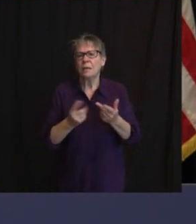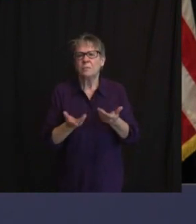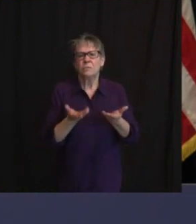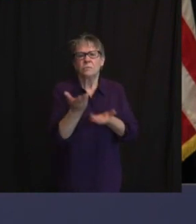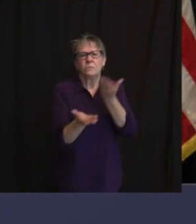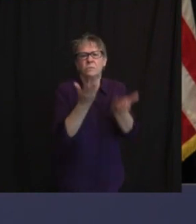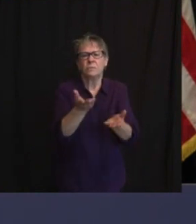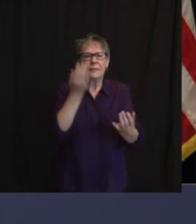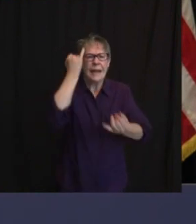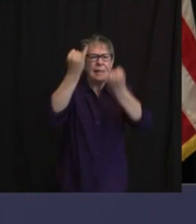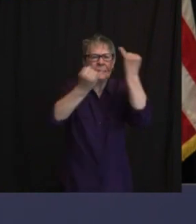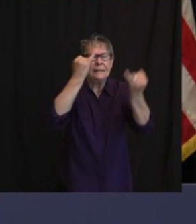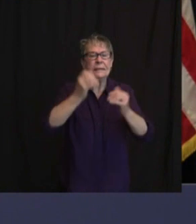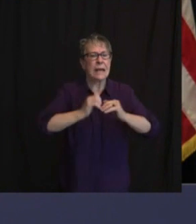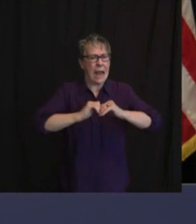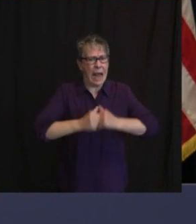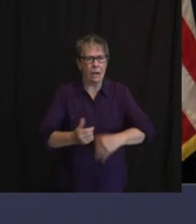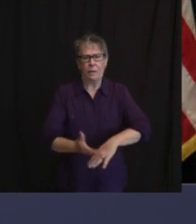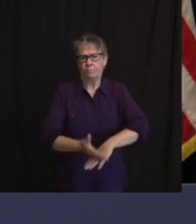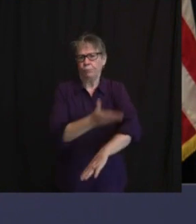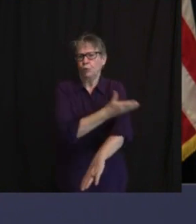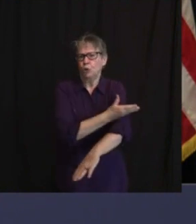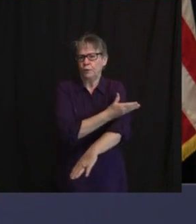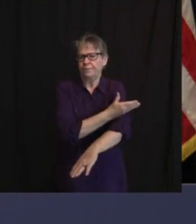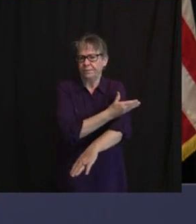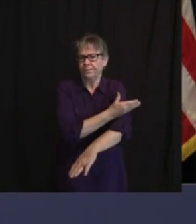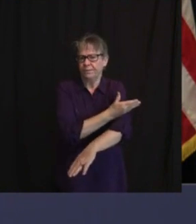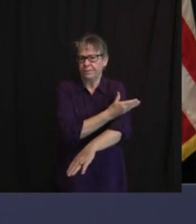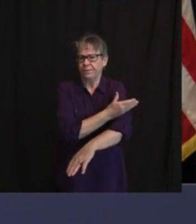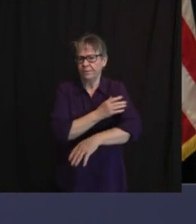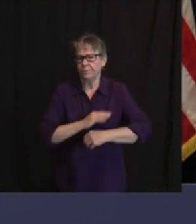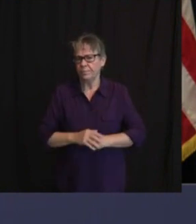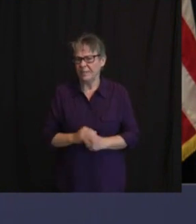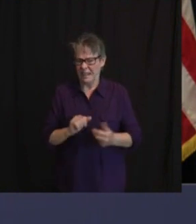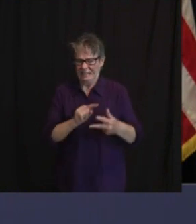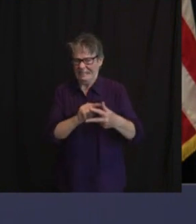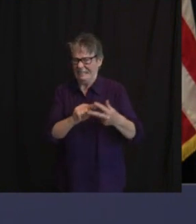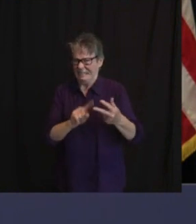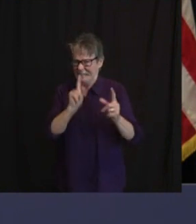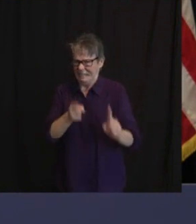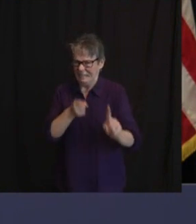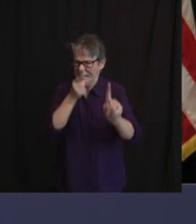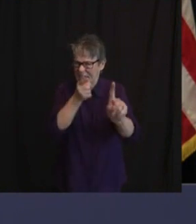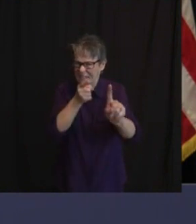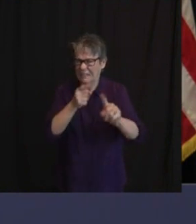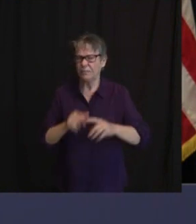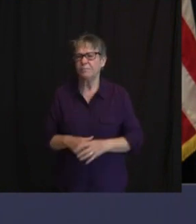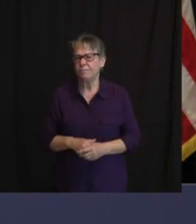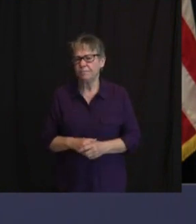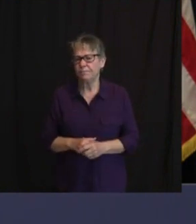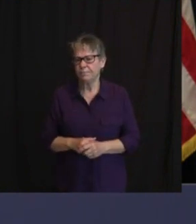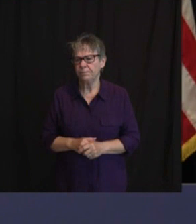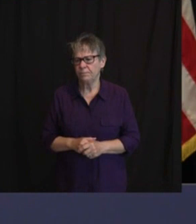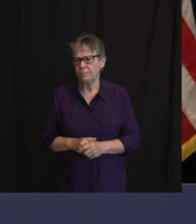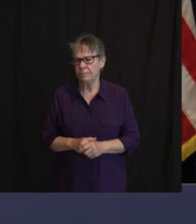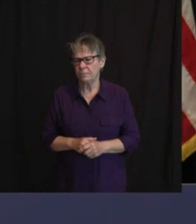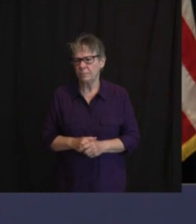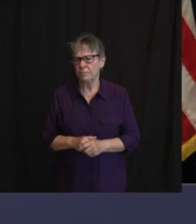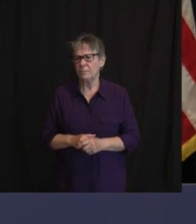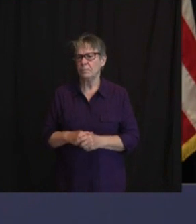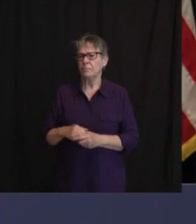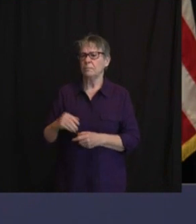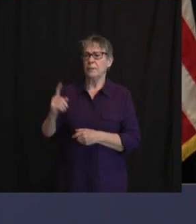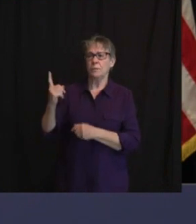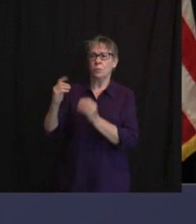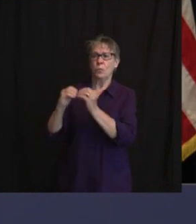So thank you for that. John, you get to bring us out here today. Thanks, Governor. Is the state collecting data